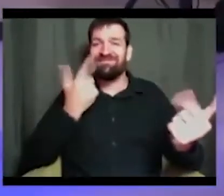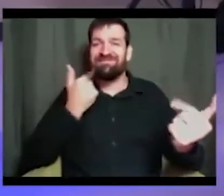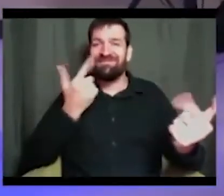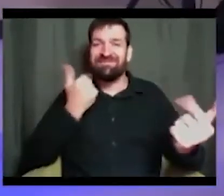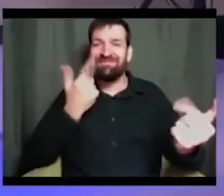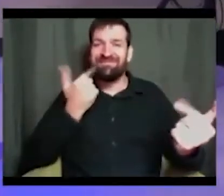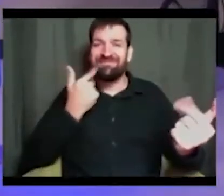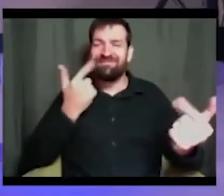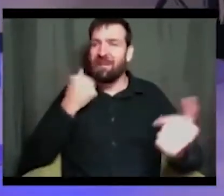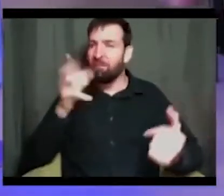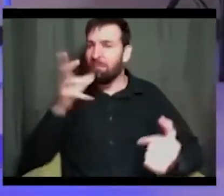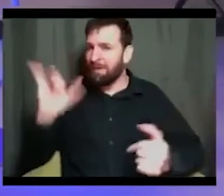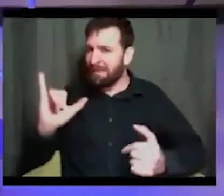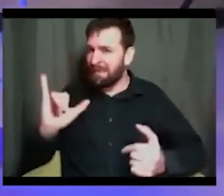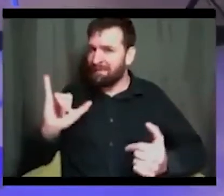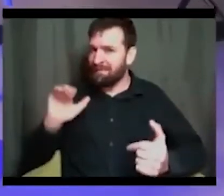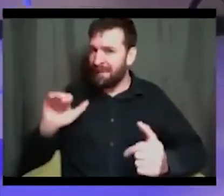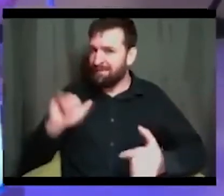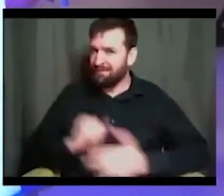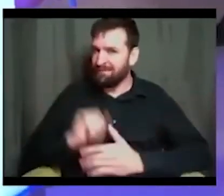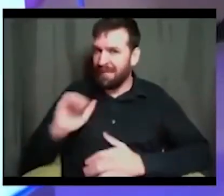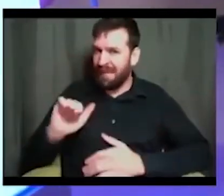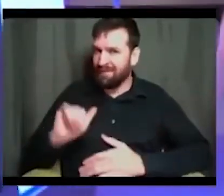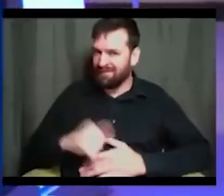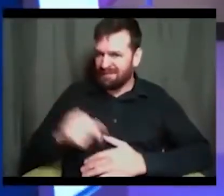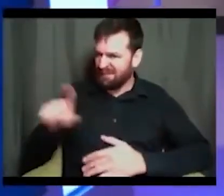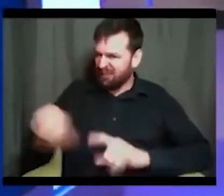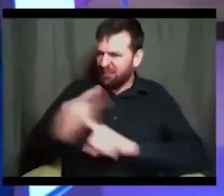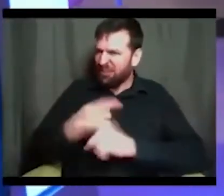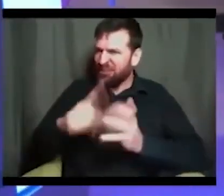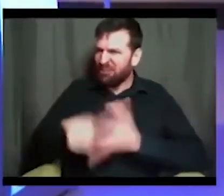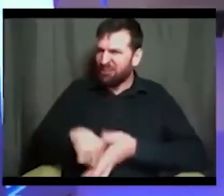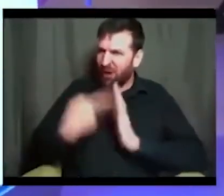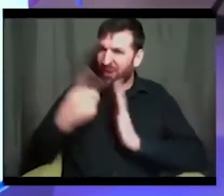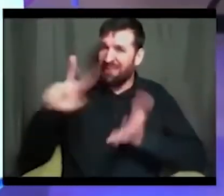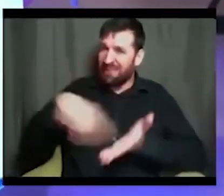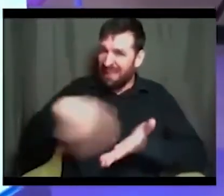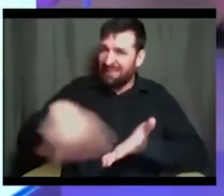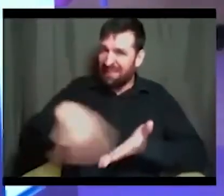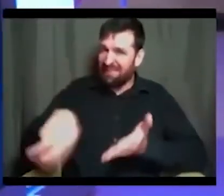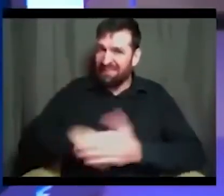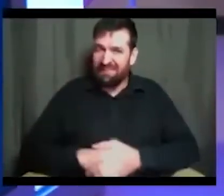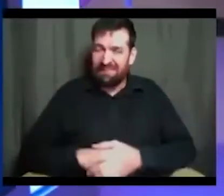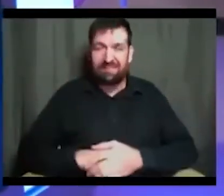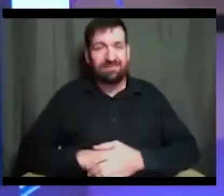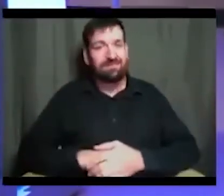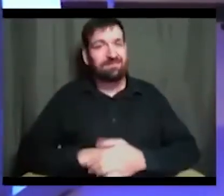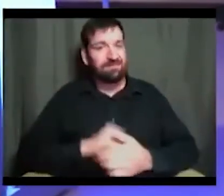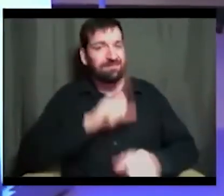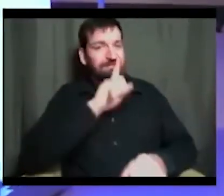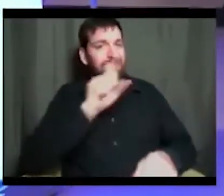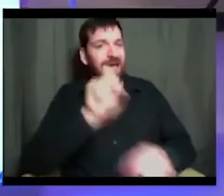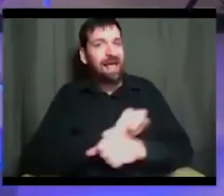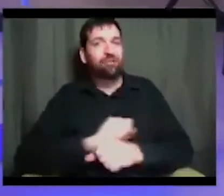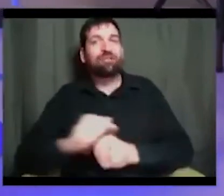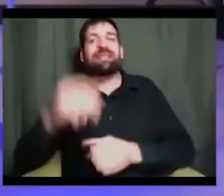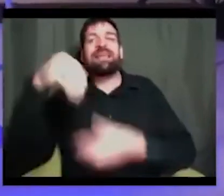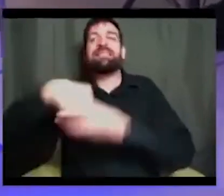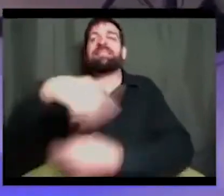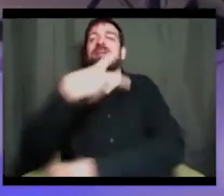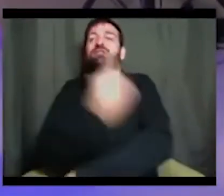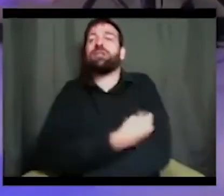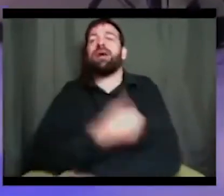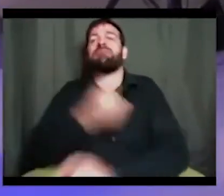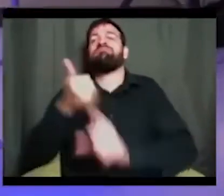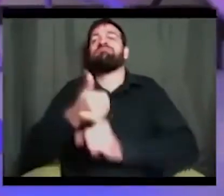Mom's like, wait. She's like, did you just get him started on dancing? It was a shot of sugar. It I was wasn't A gonna shot of say. sugar. Got